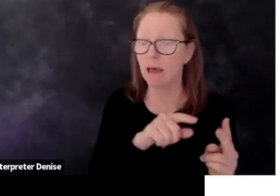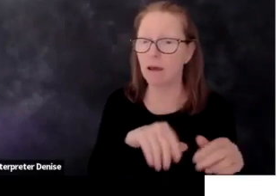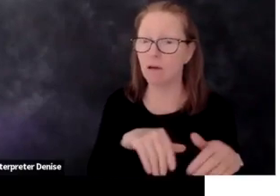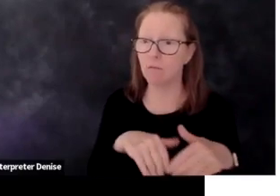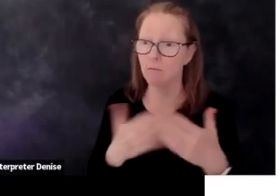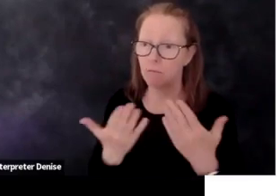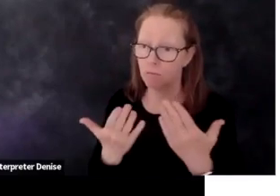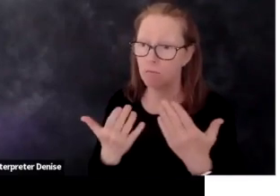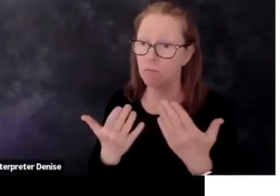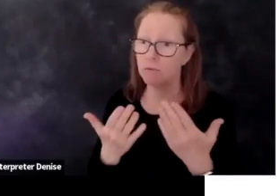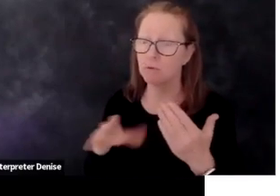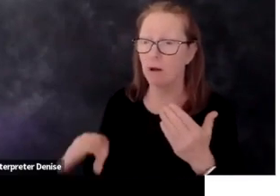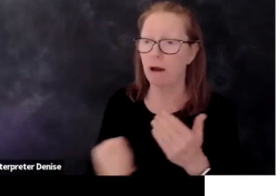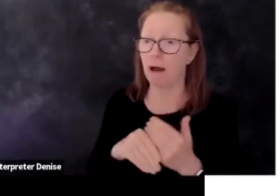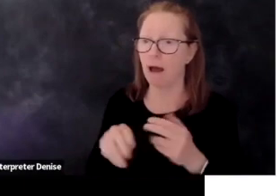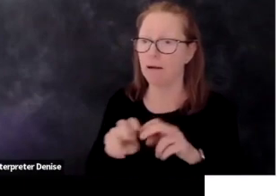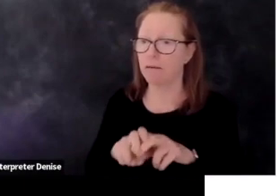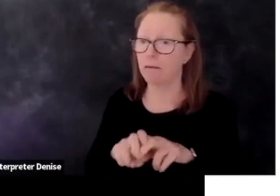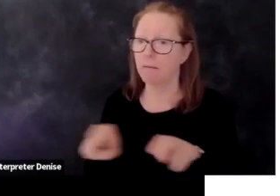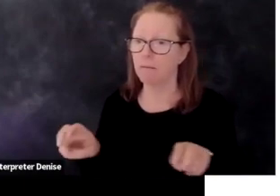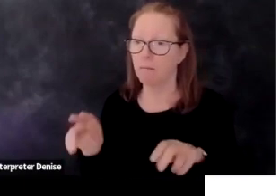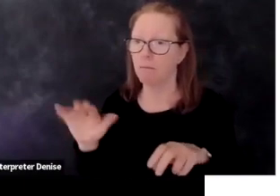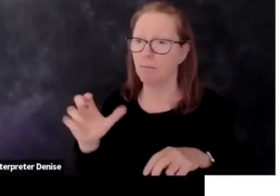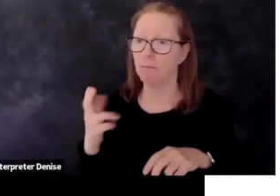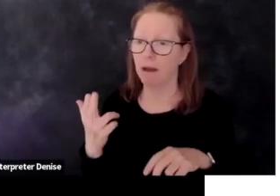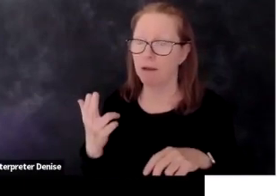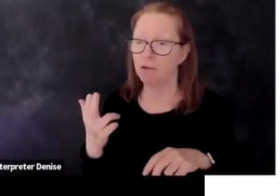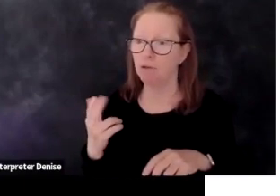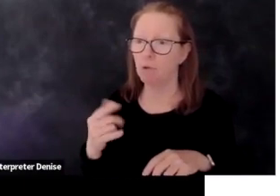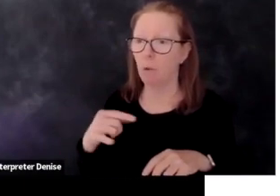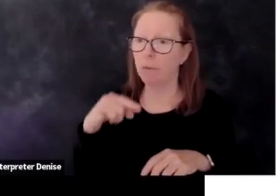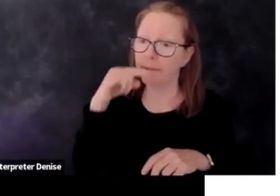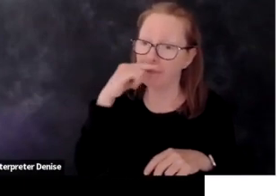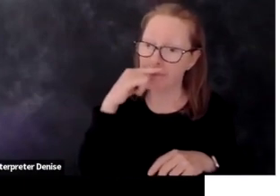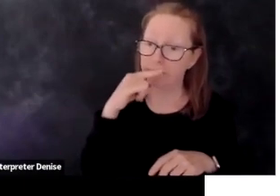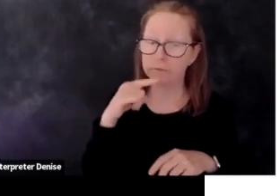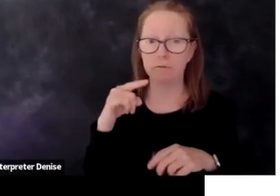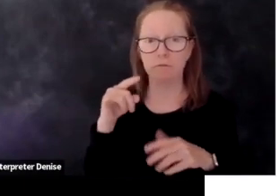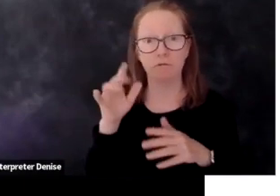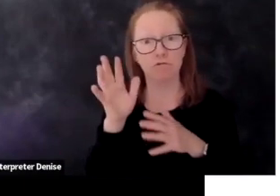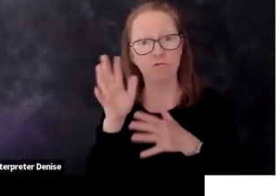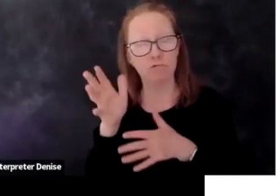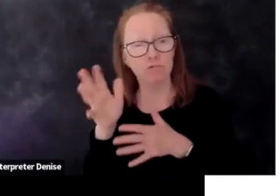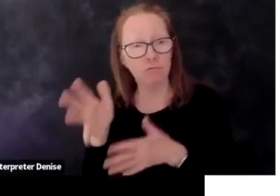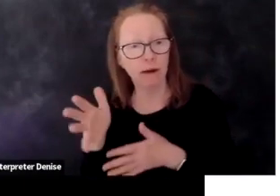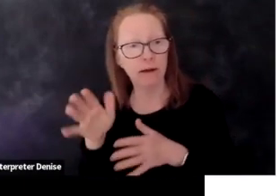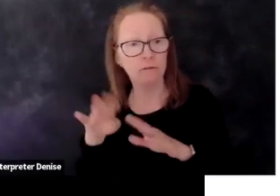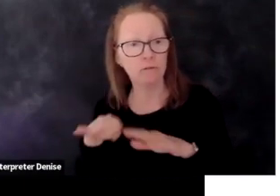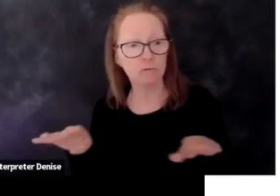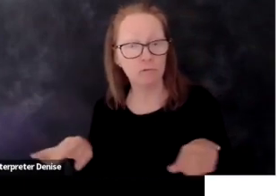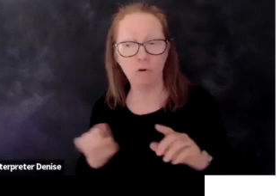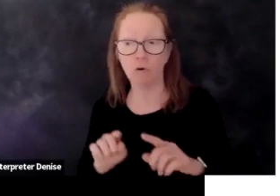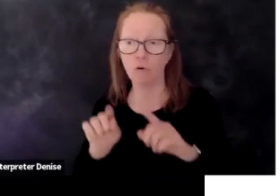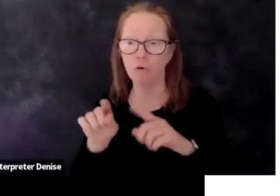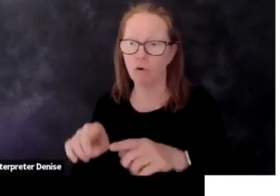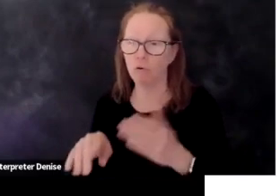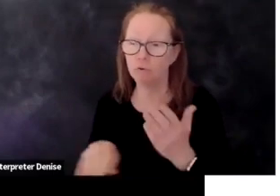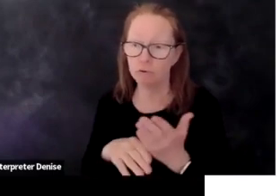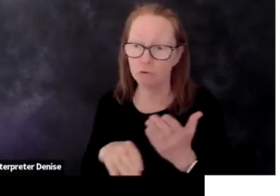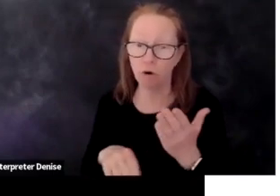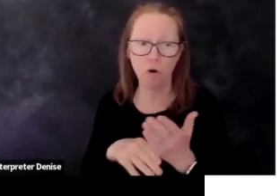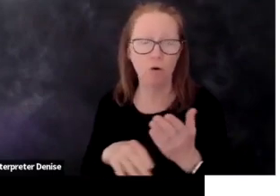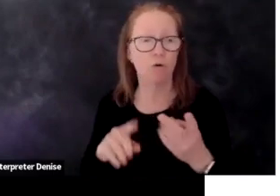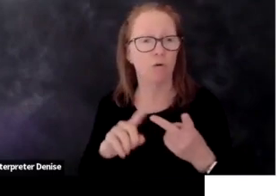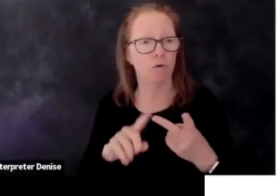the facility. So when their kids or grandkids are at soccer class or learning track